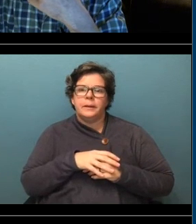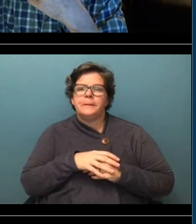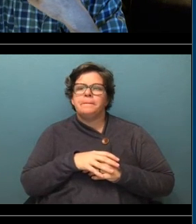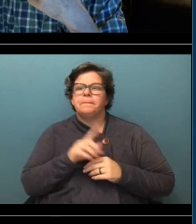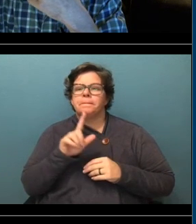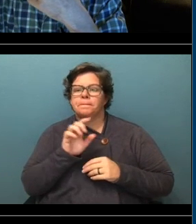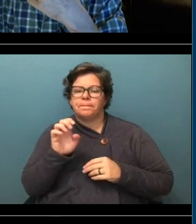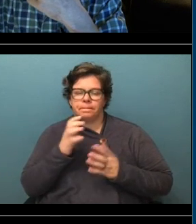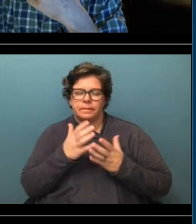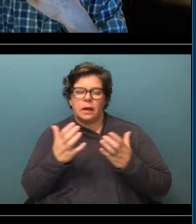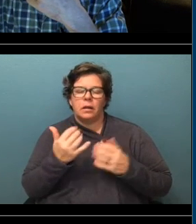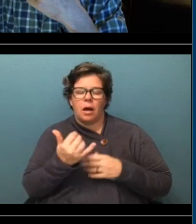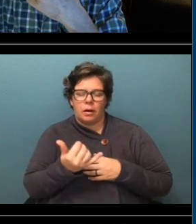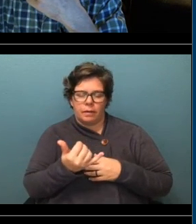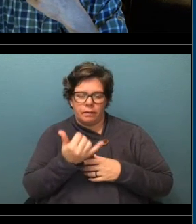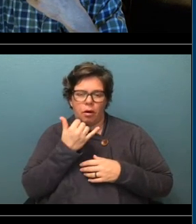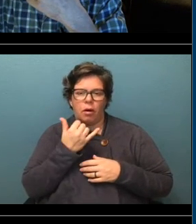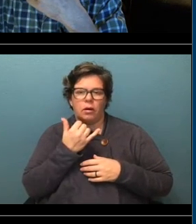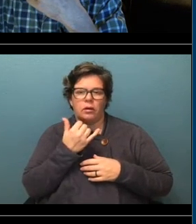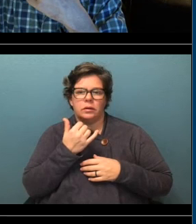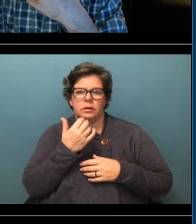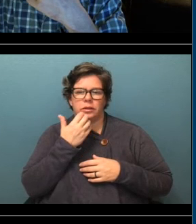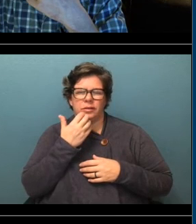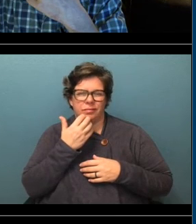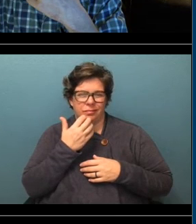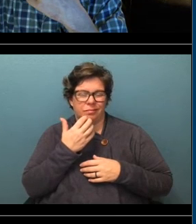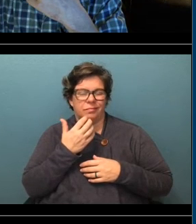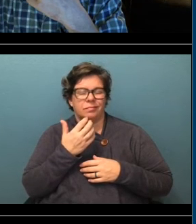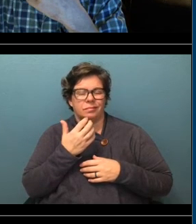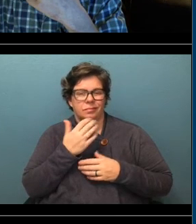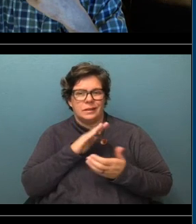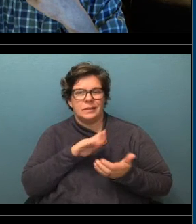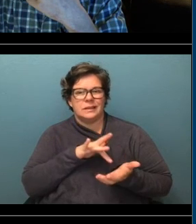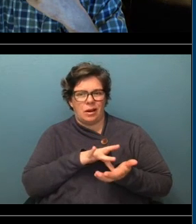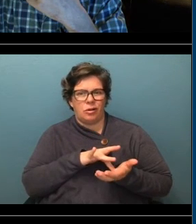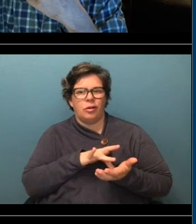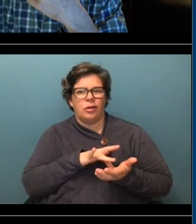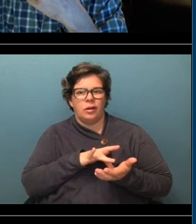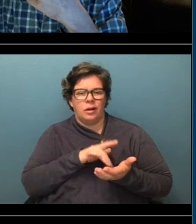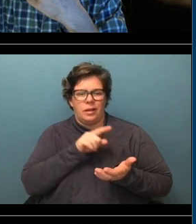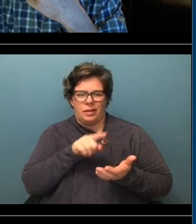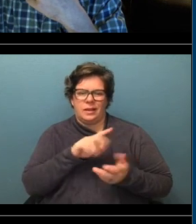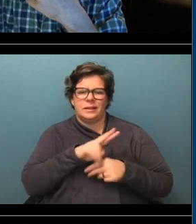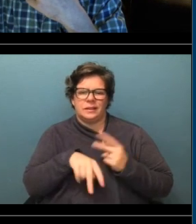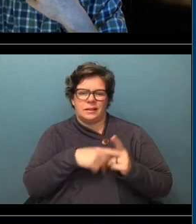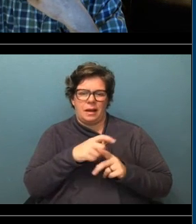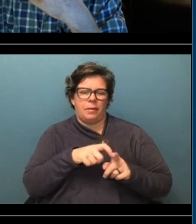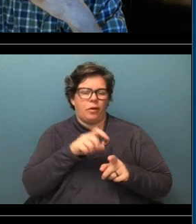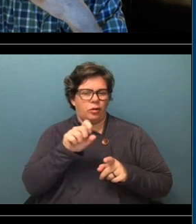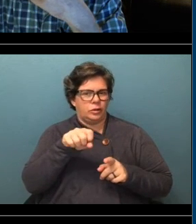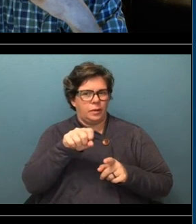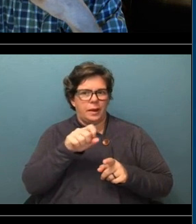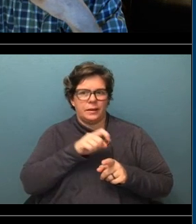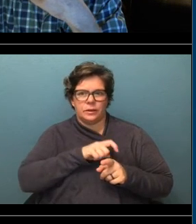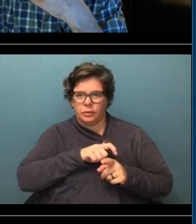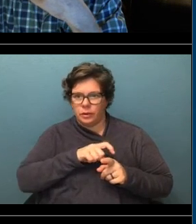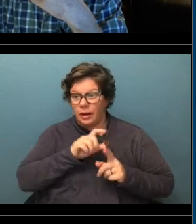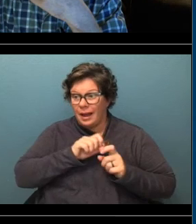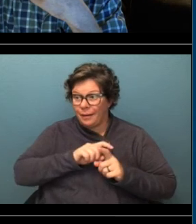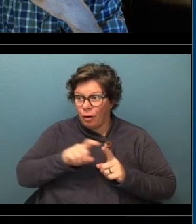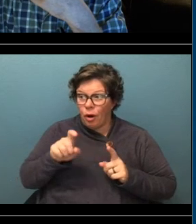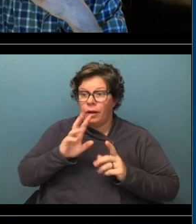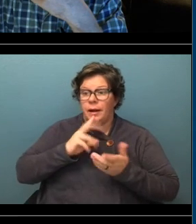our calls to the hotline would fall into this category. So the answer is yes, a person can call and talk to a